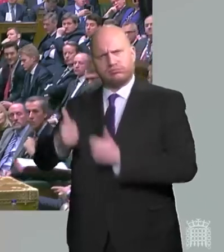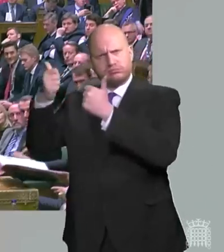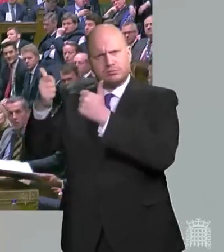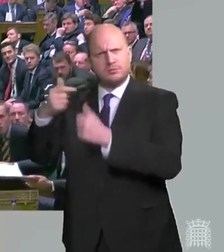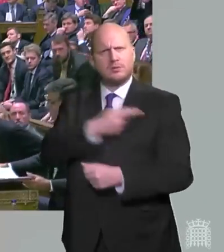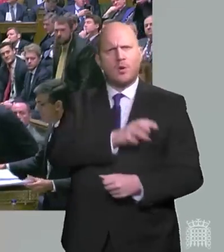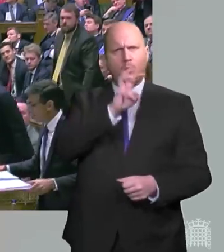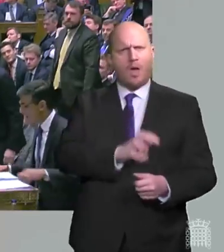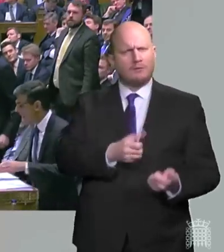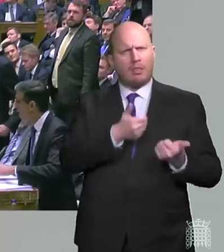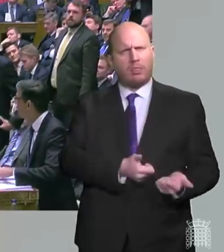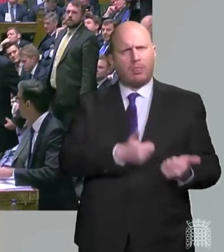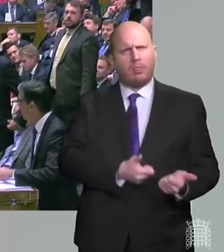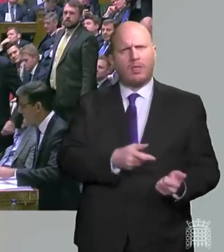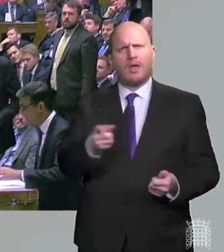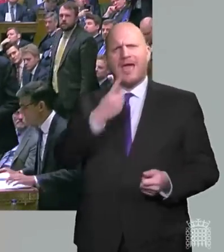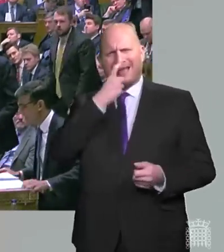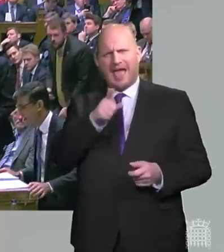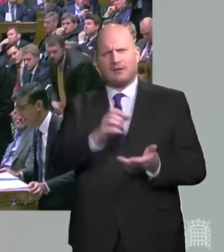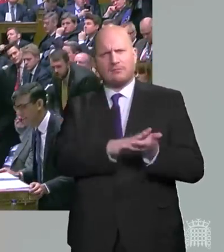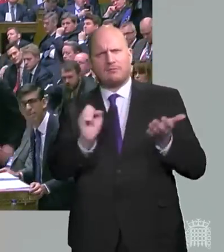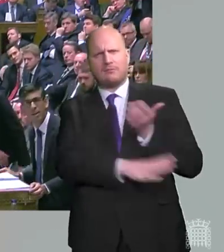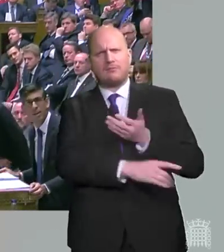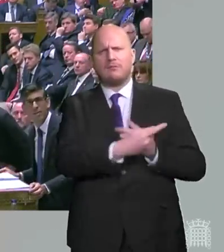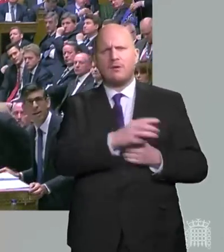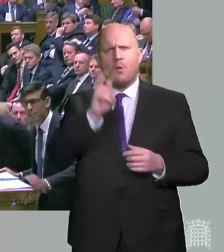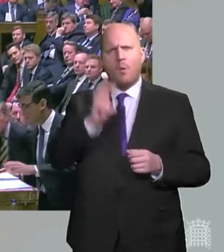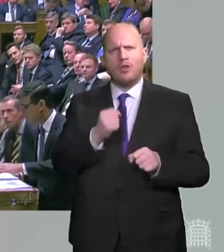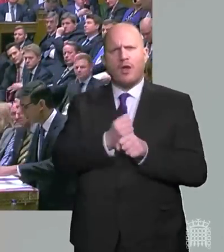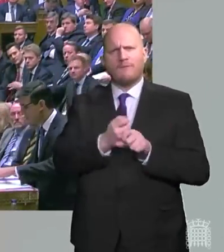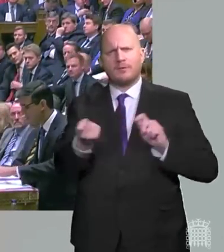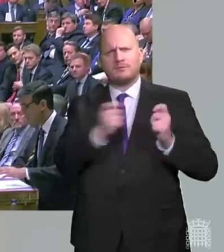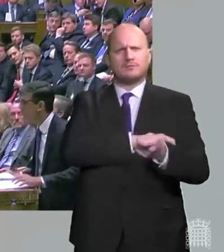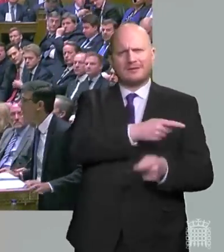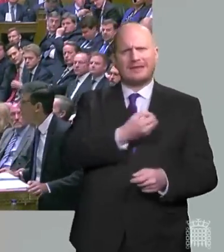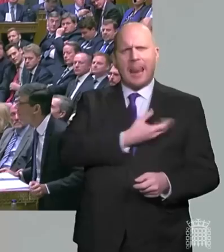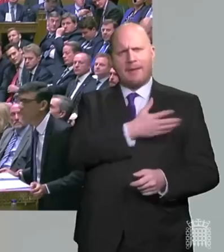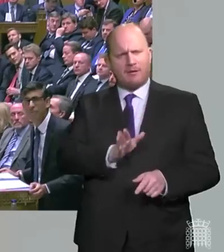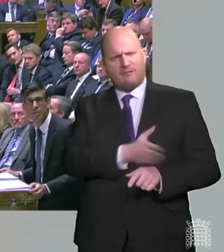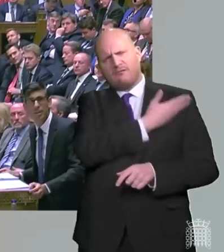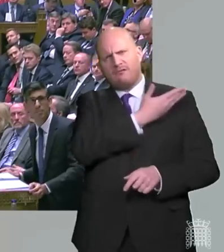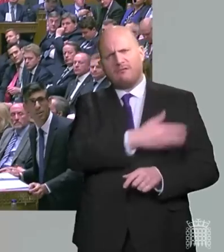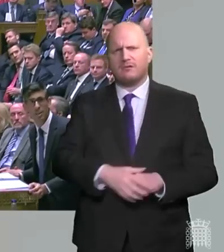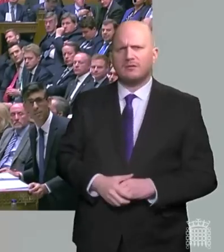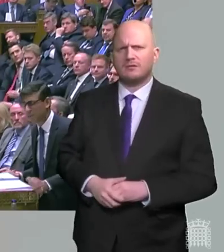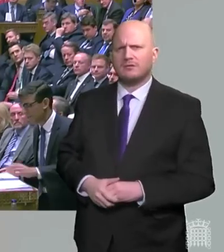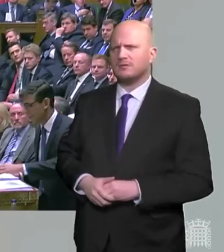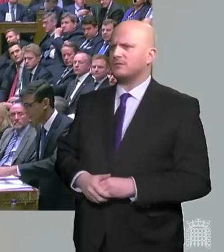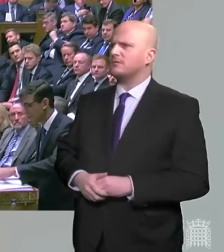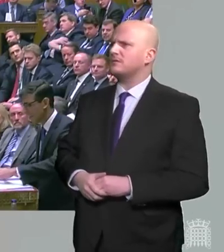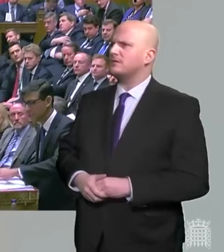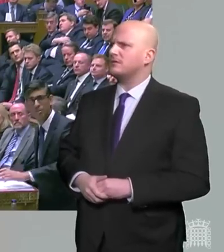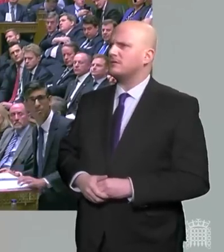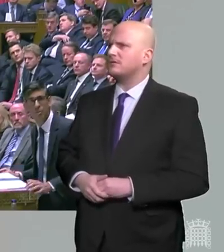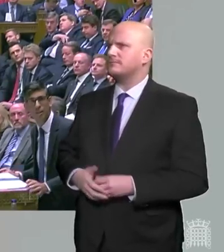Minister. Well, Mr. Speaker, as the honourable gentleman highlights, the NHS right across our union is facing pressure because of some